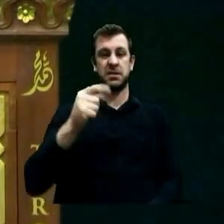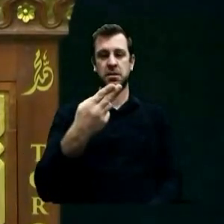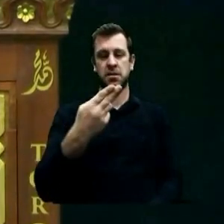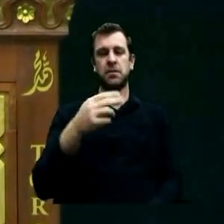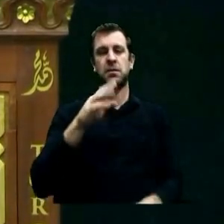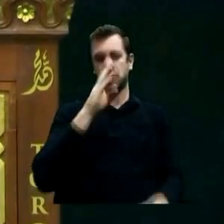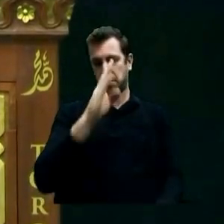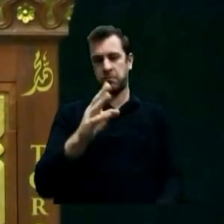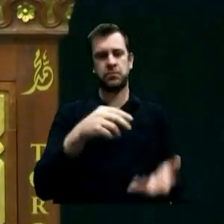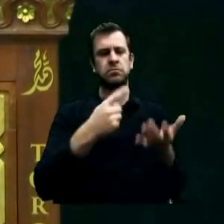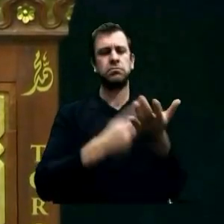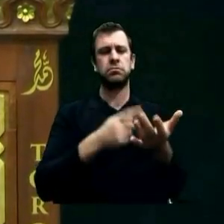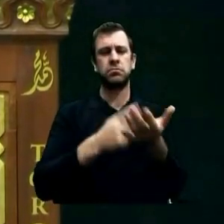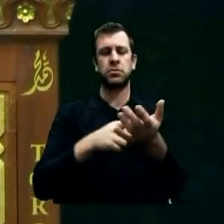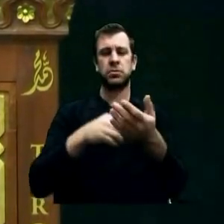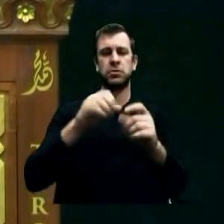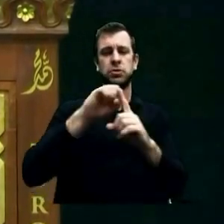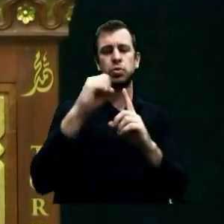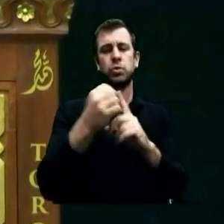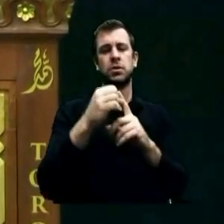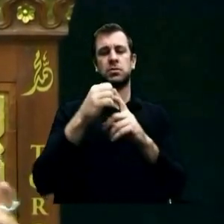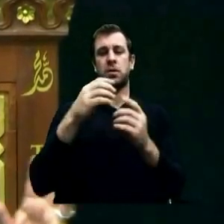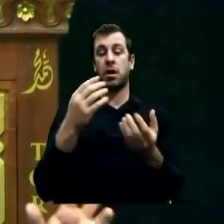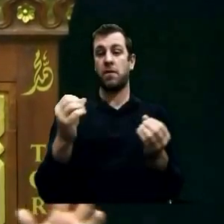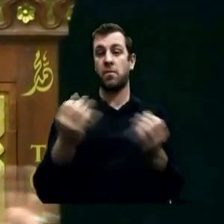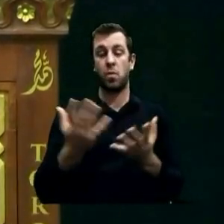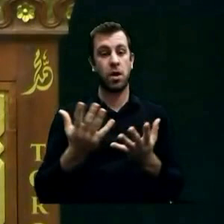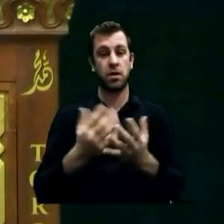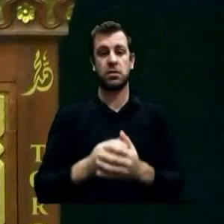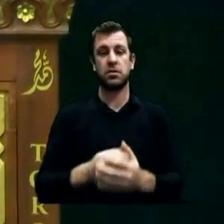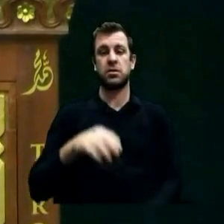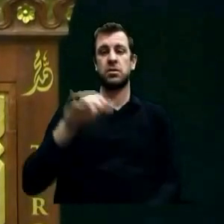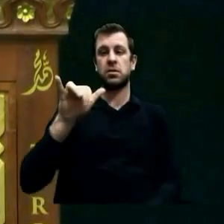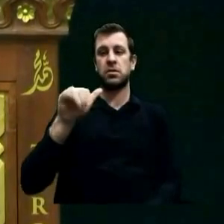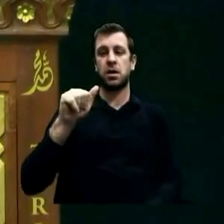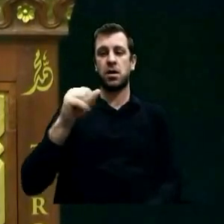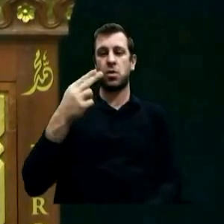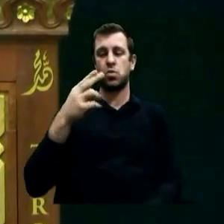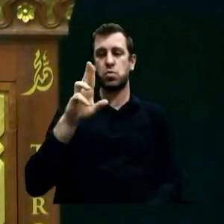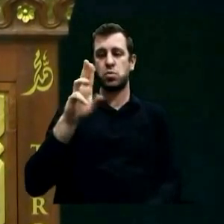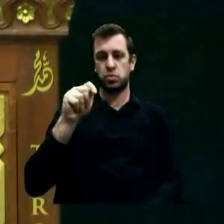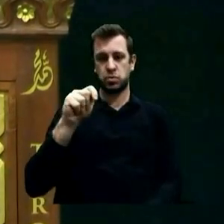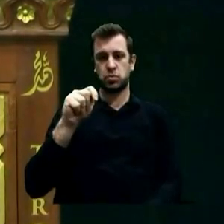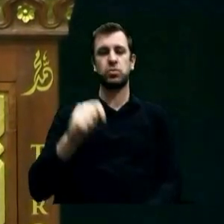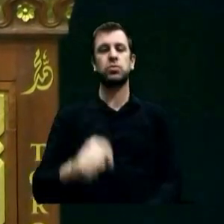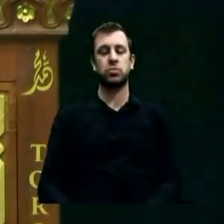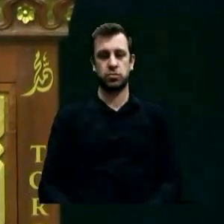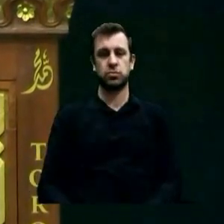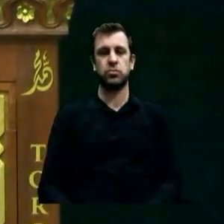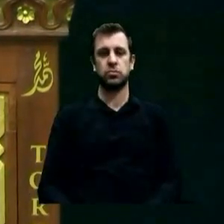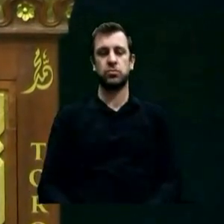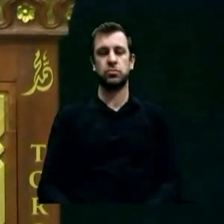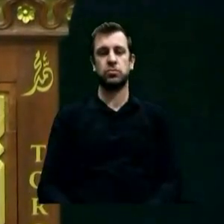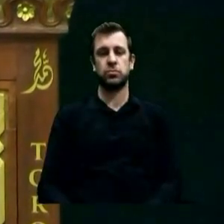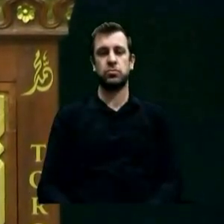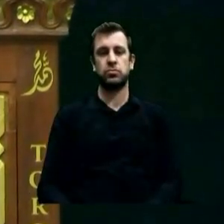about the situation of the Yahud, the Bani Israel, the Israelites. And he was